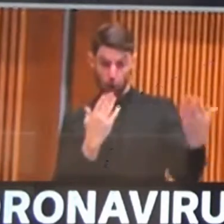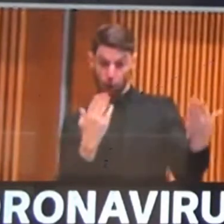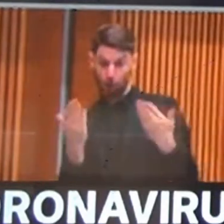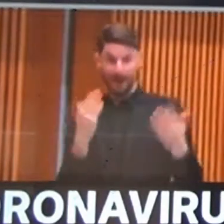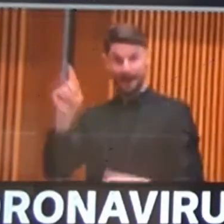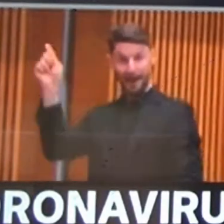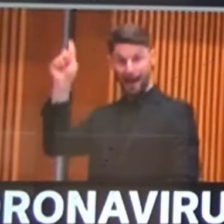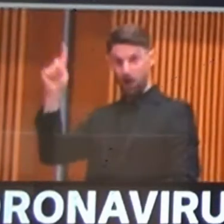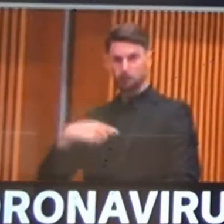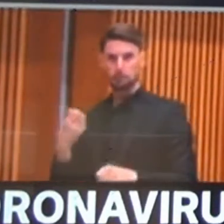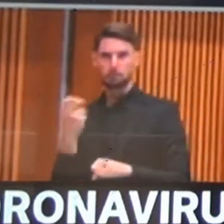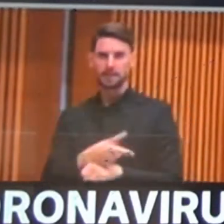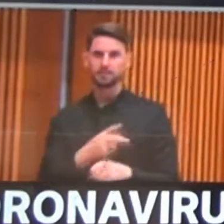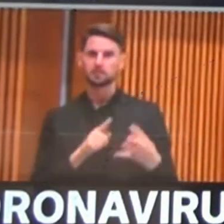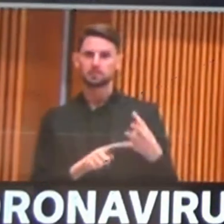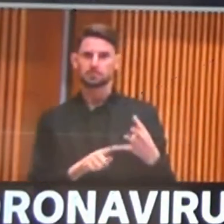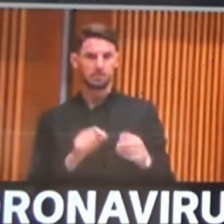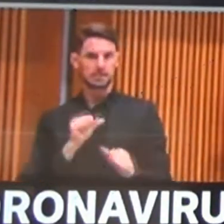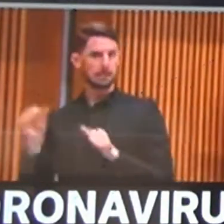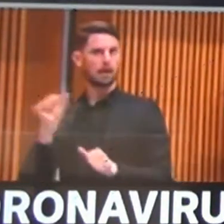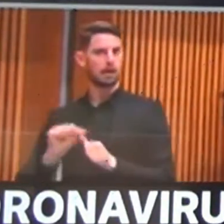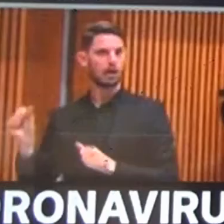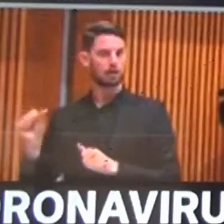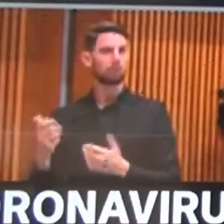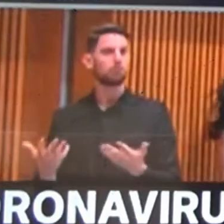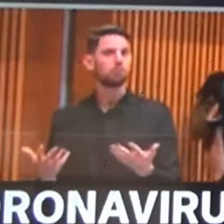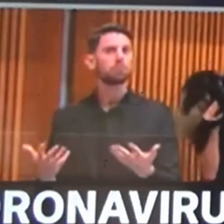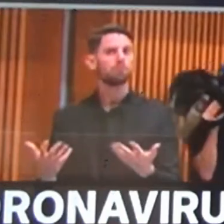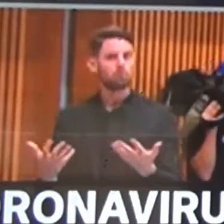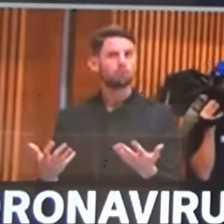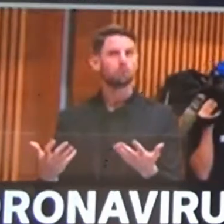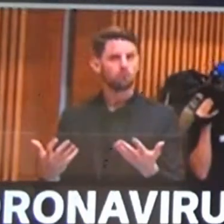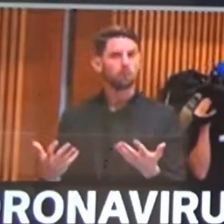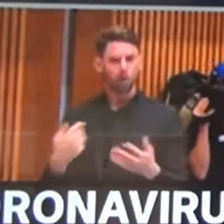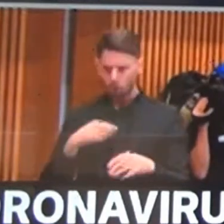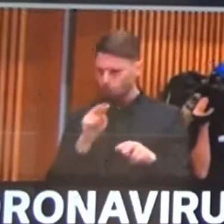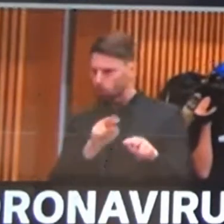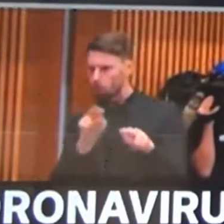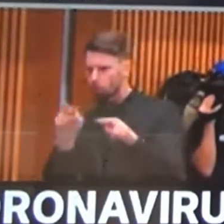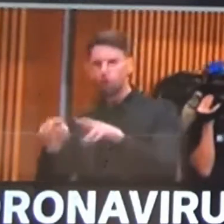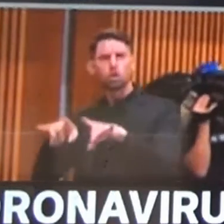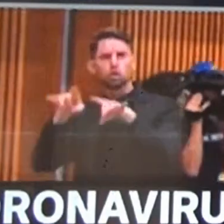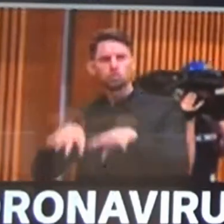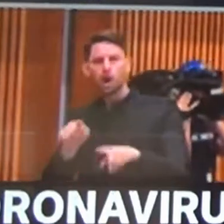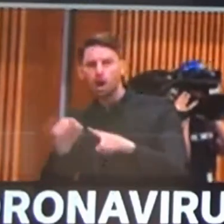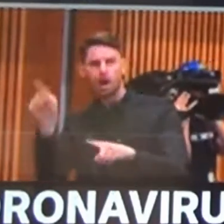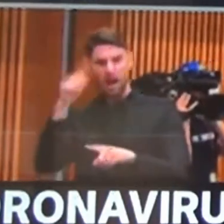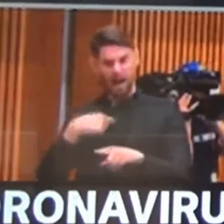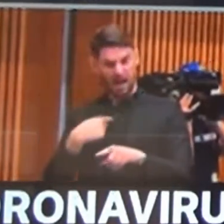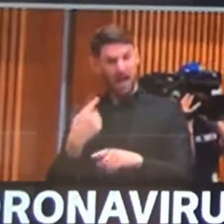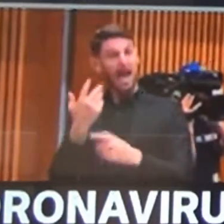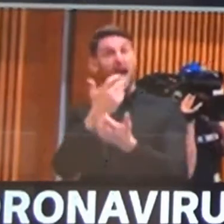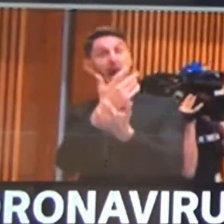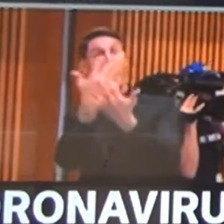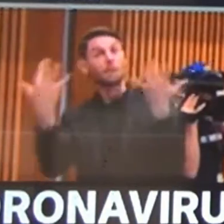outside our worst case. We don't have that formal modelling, but when you look at where we are with just under 6,000